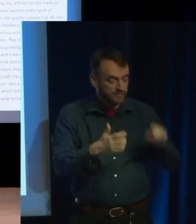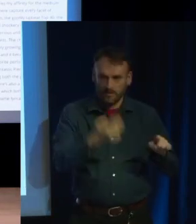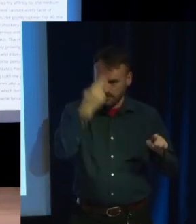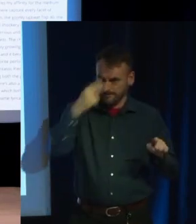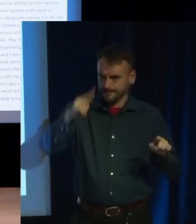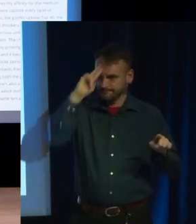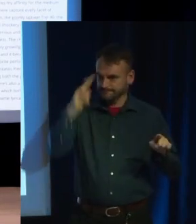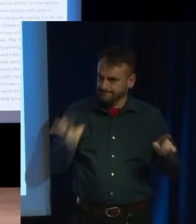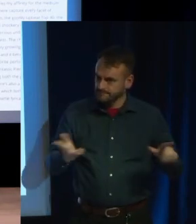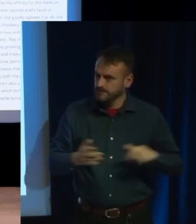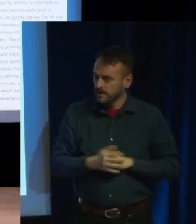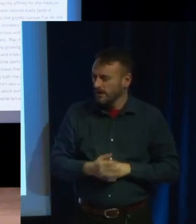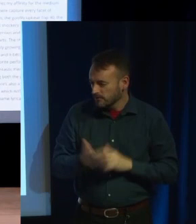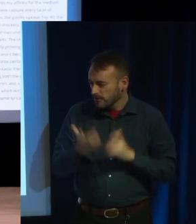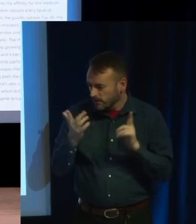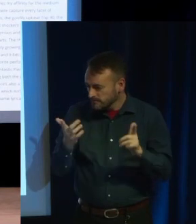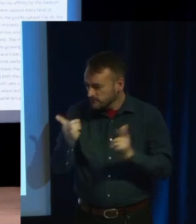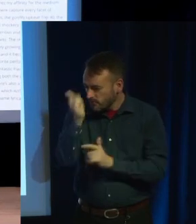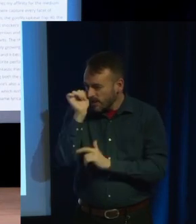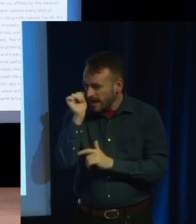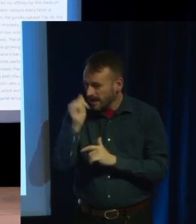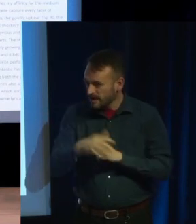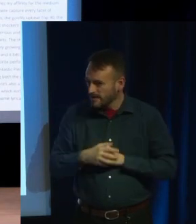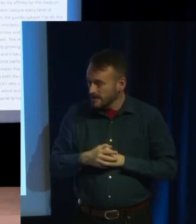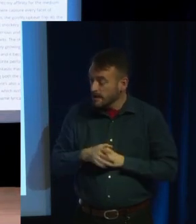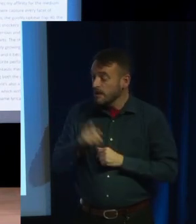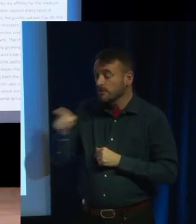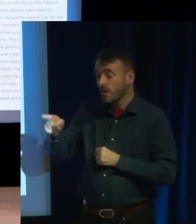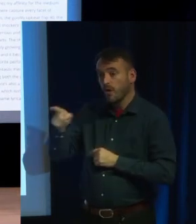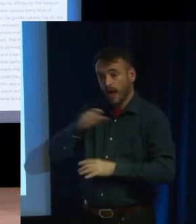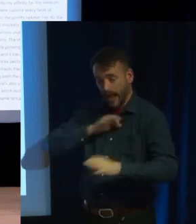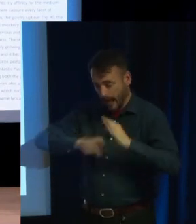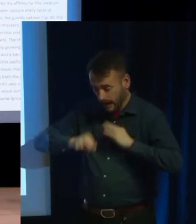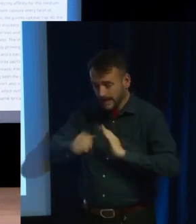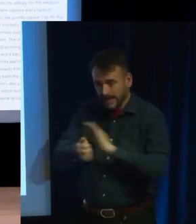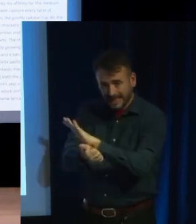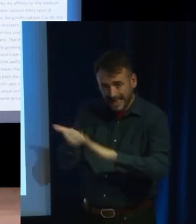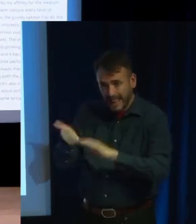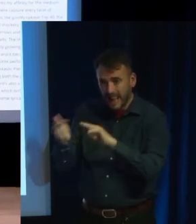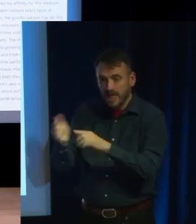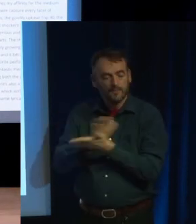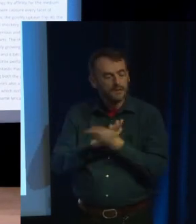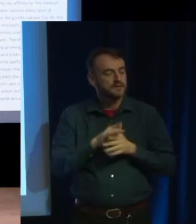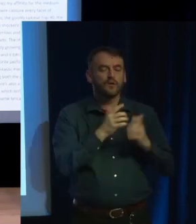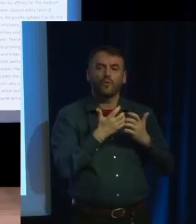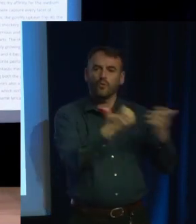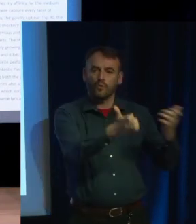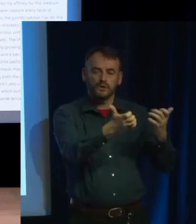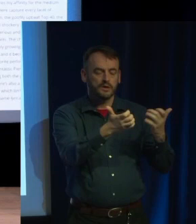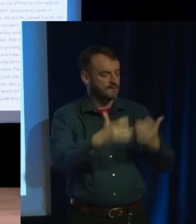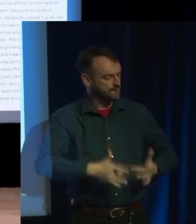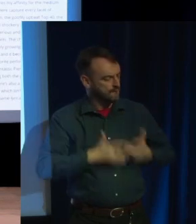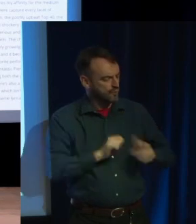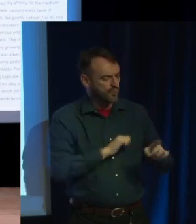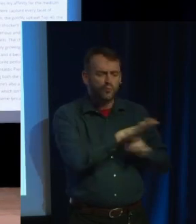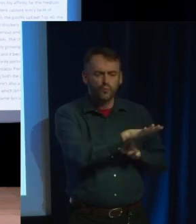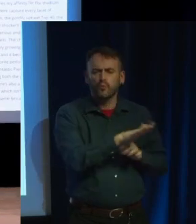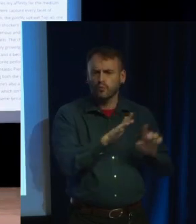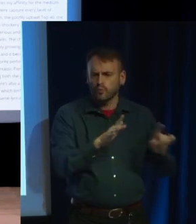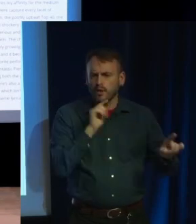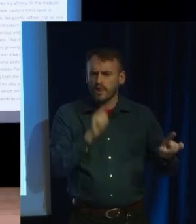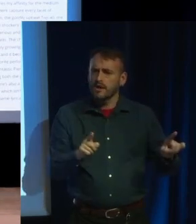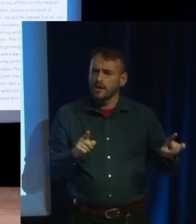for, yeah, good acting influences opinion, so make sure you know that when you do user testing with temp